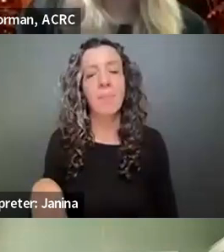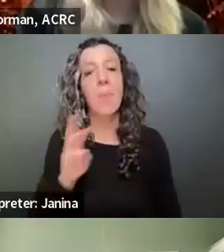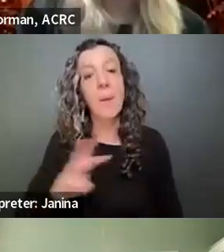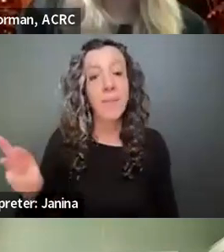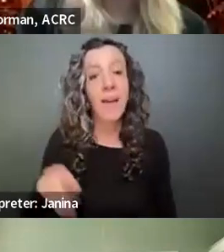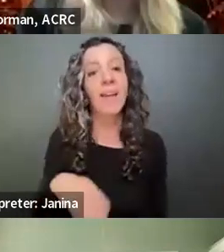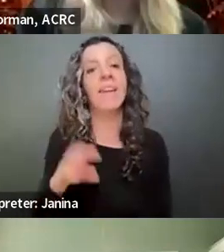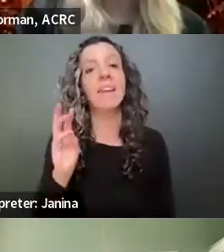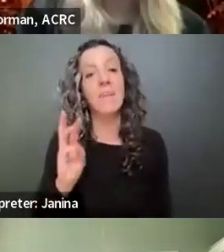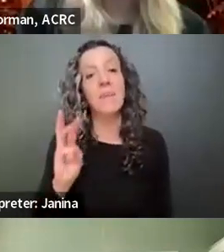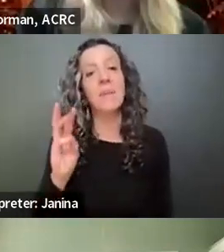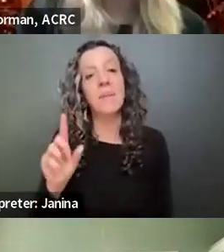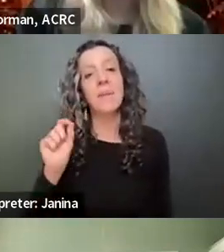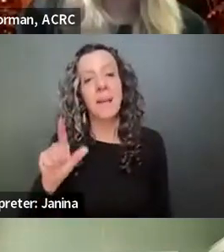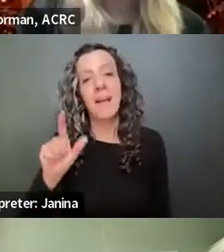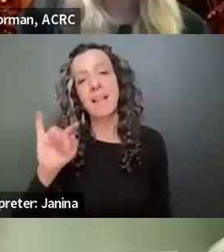www.lendingworksinc.com.